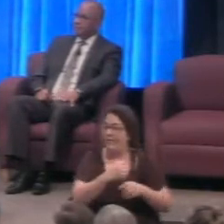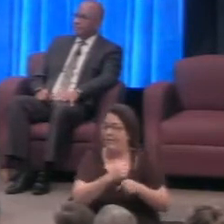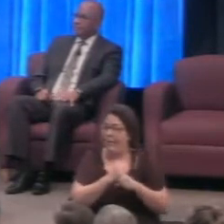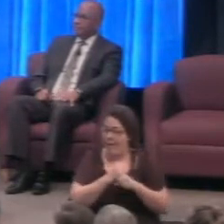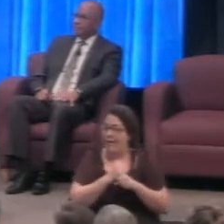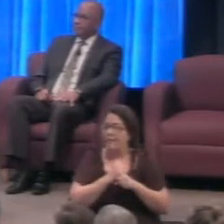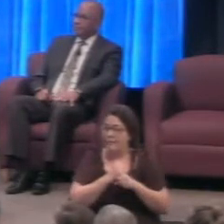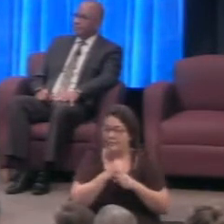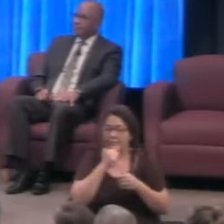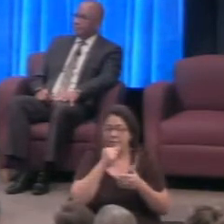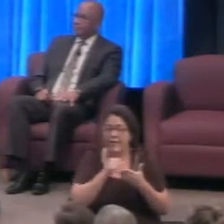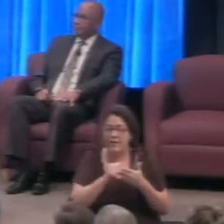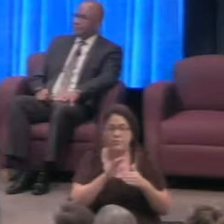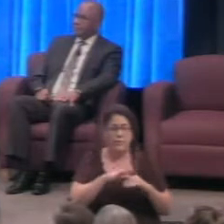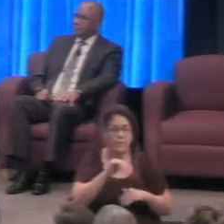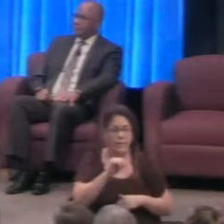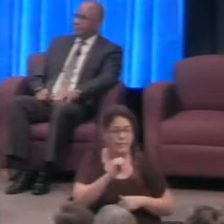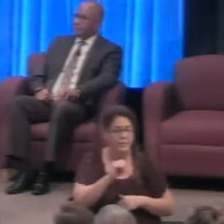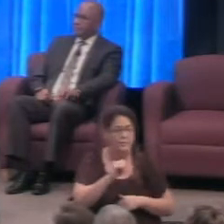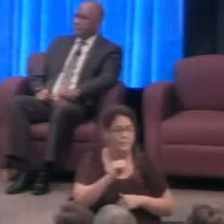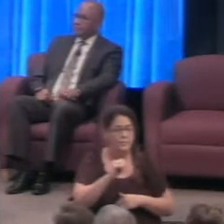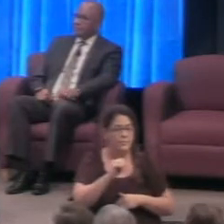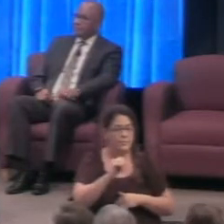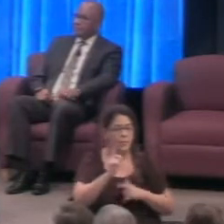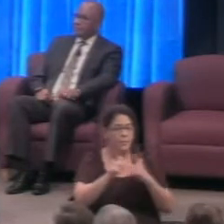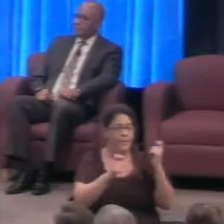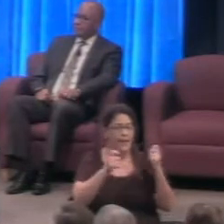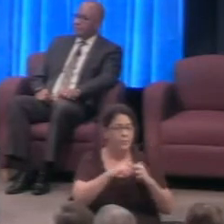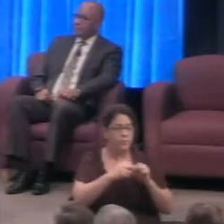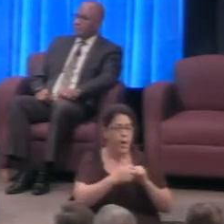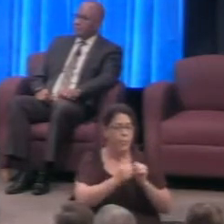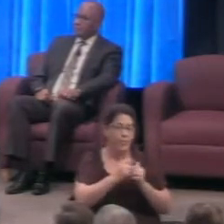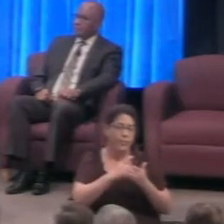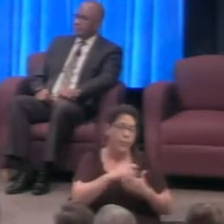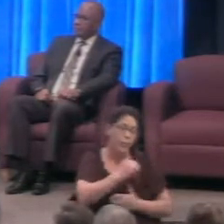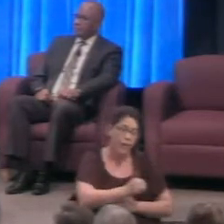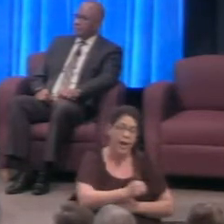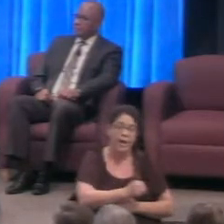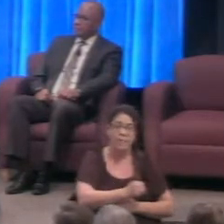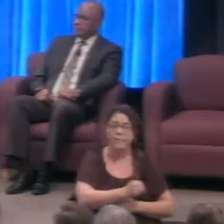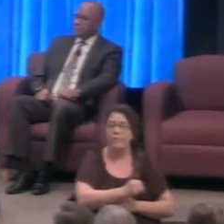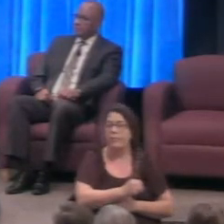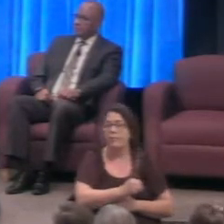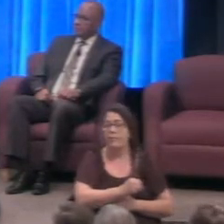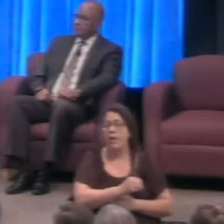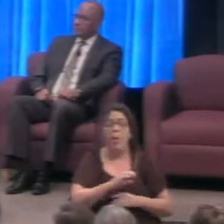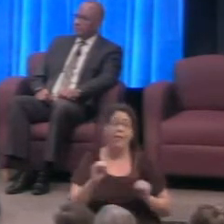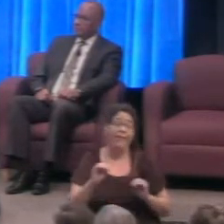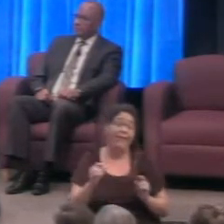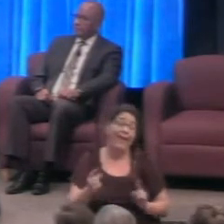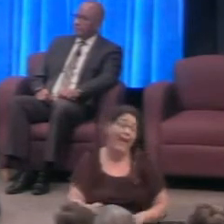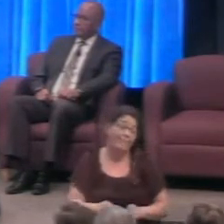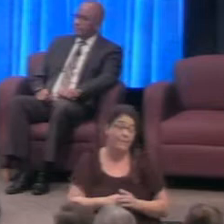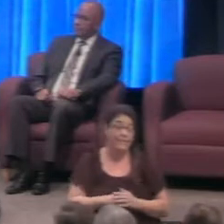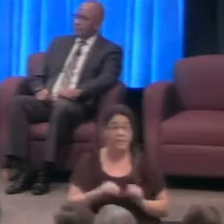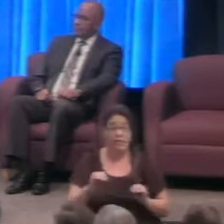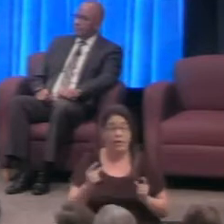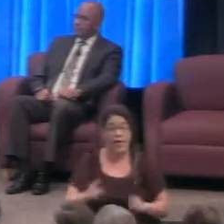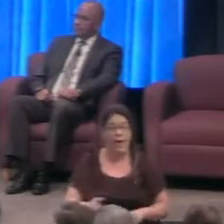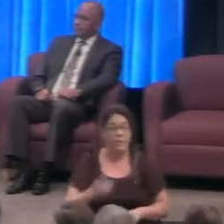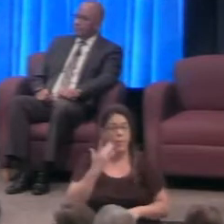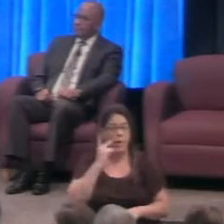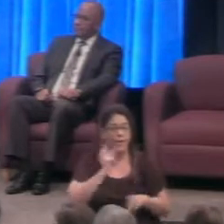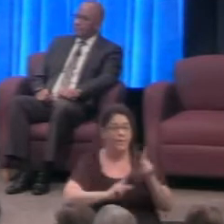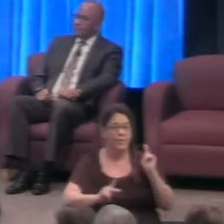base. And one of the biggest issues with the furlough is, well, nothing happens because the workforce